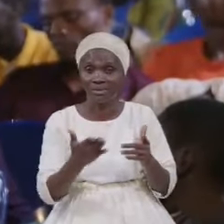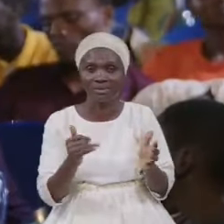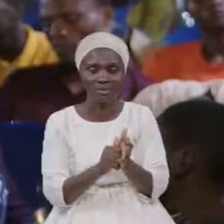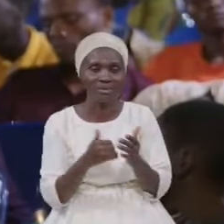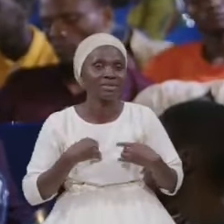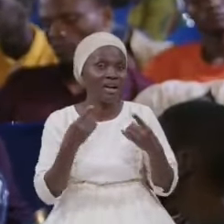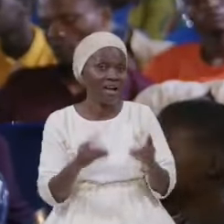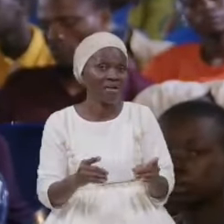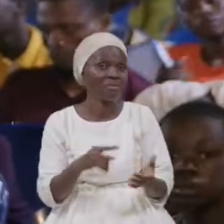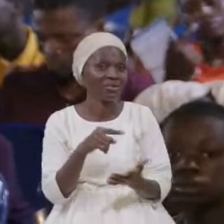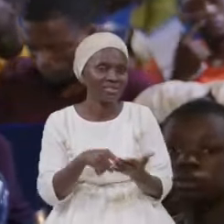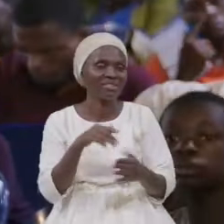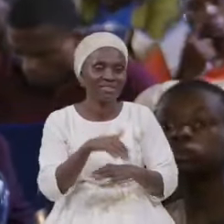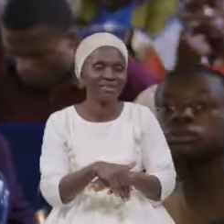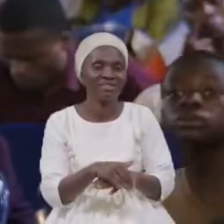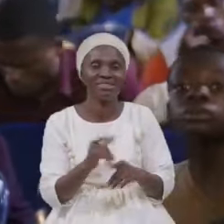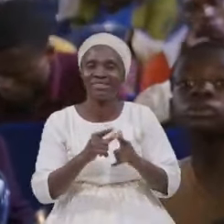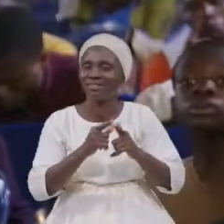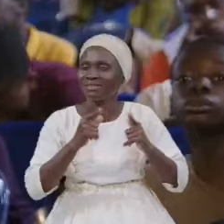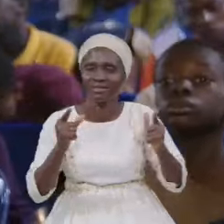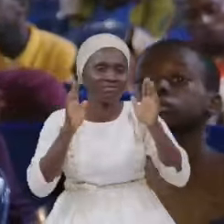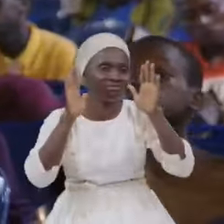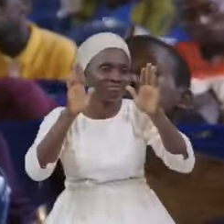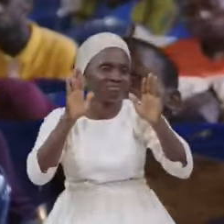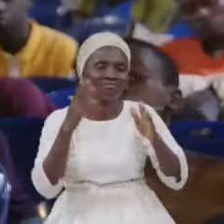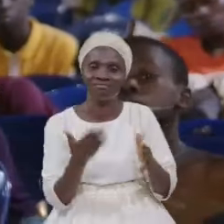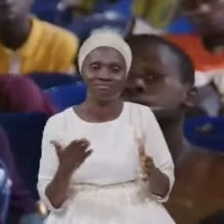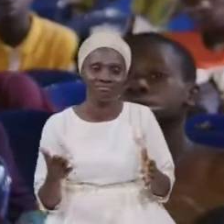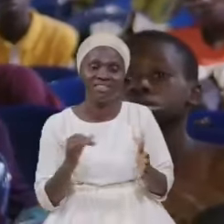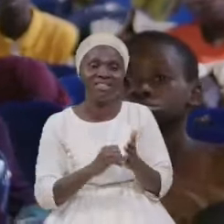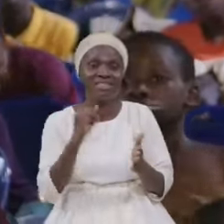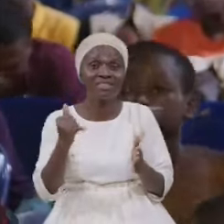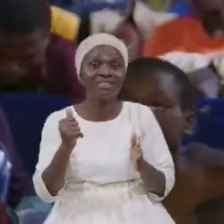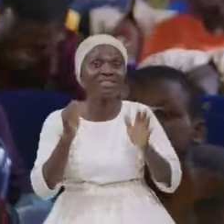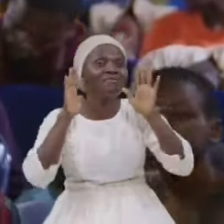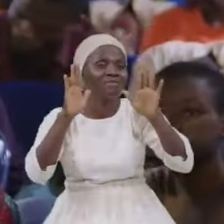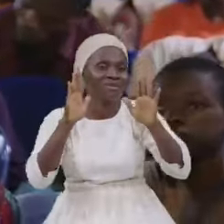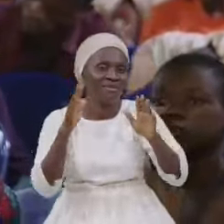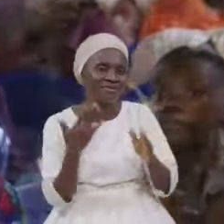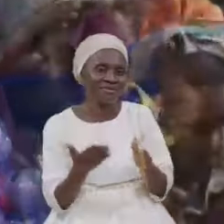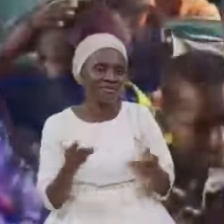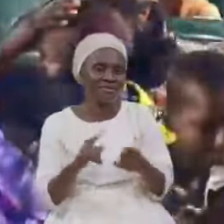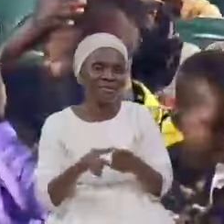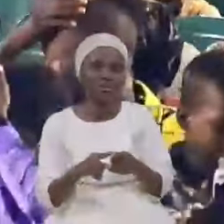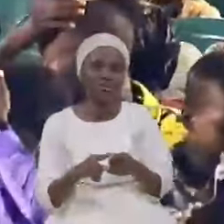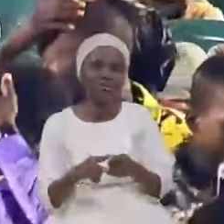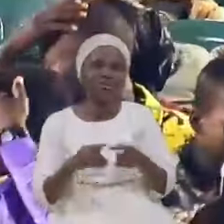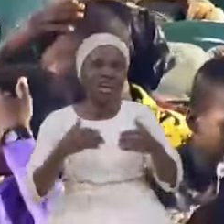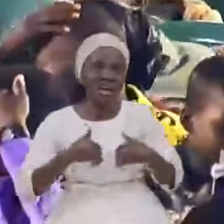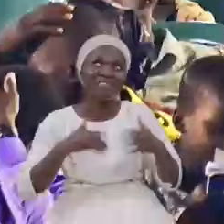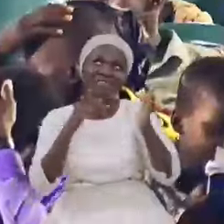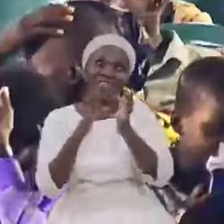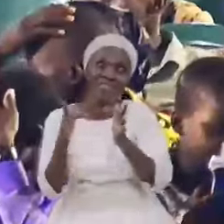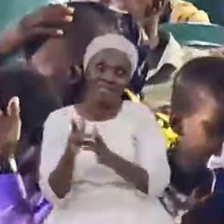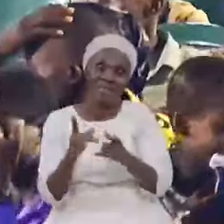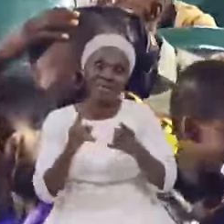thing. It's a great thing to meet Jesus, to have Jesus, to receive Jesus. And that's what you have done